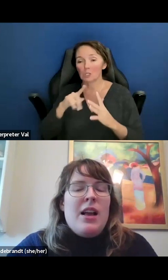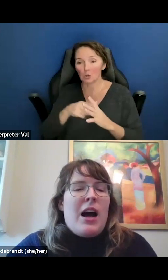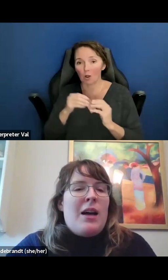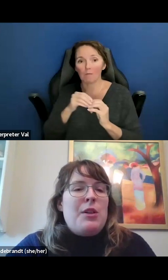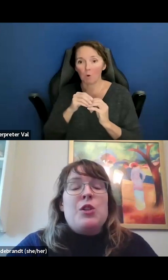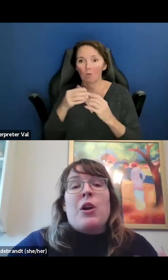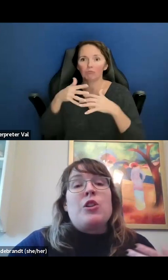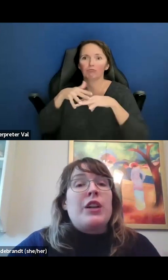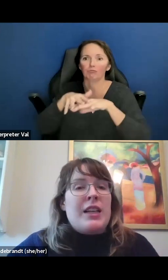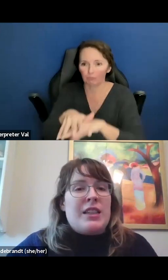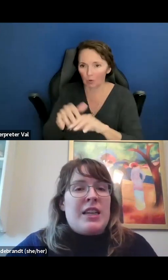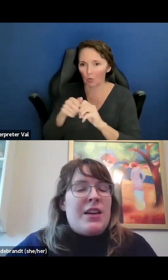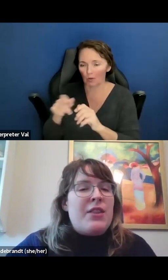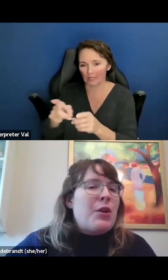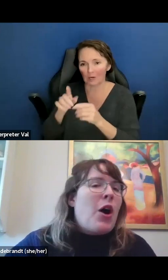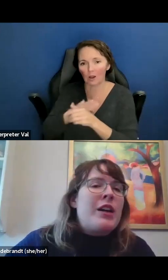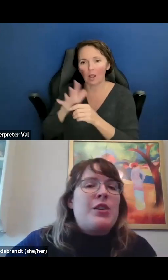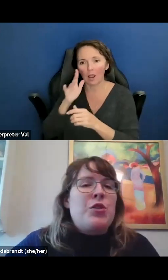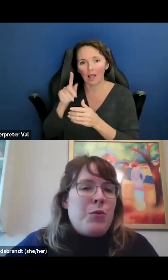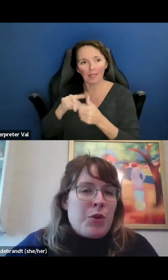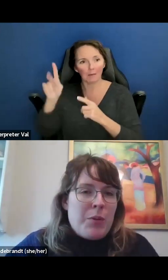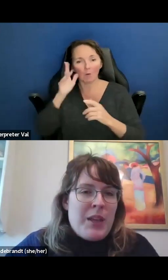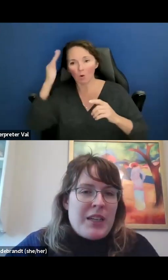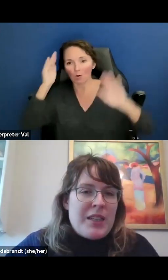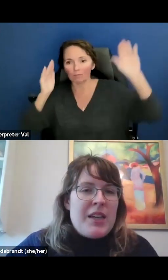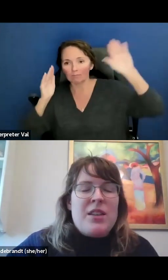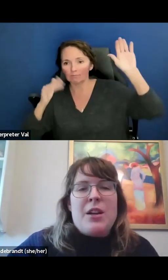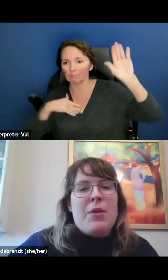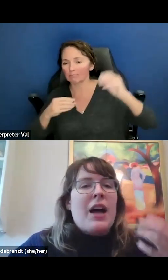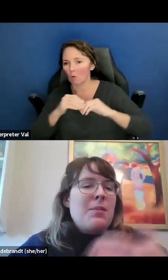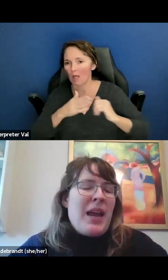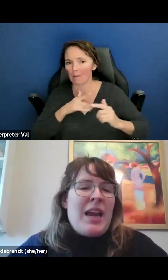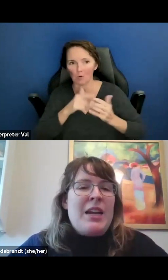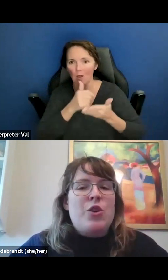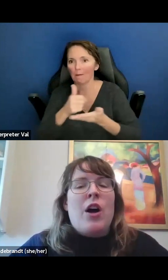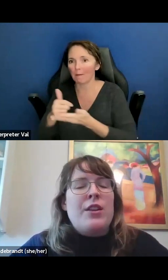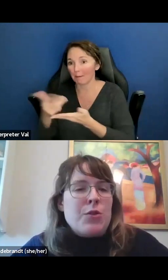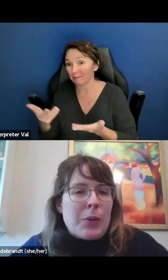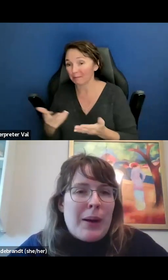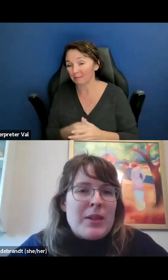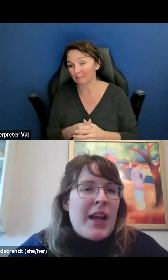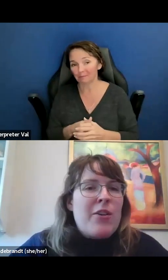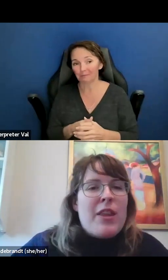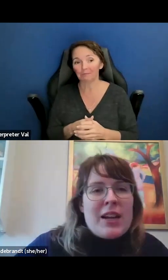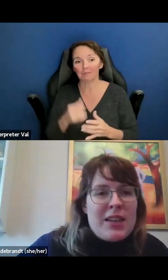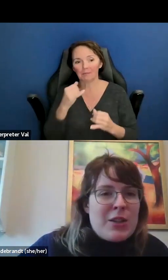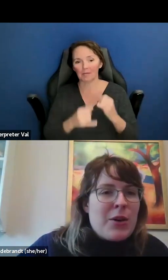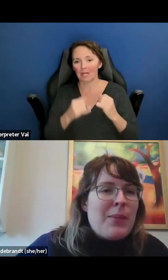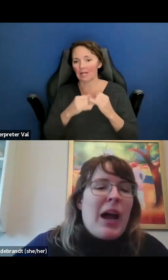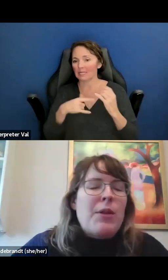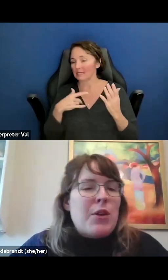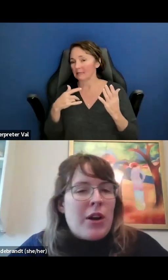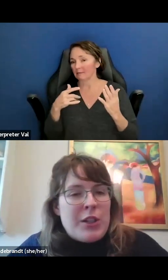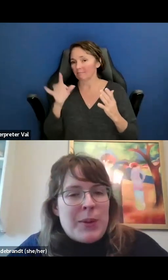mean, do you want to look and see if there's already a student group that exists, that has a page on the district website or that has an